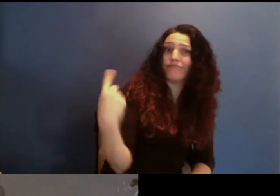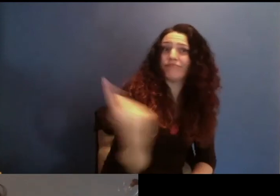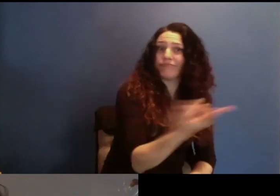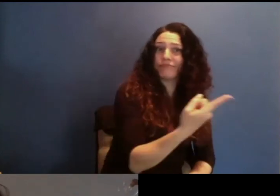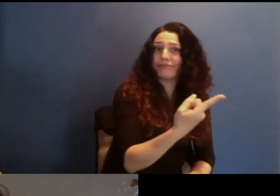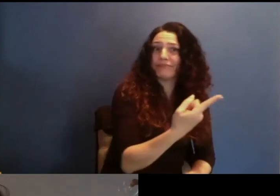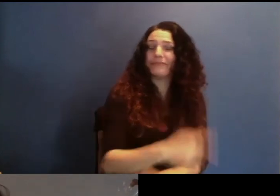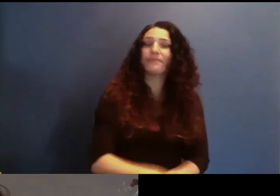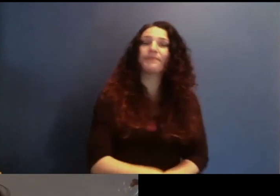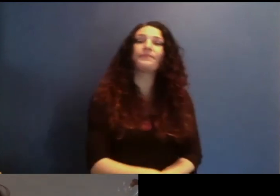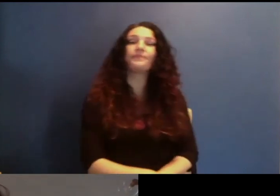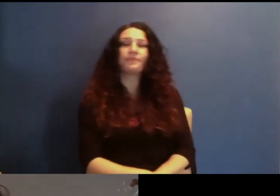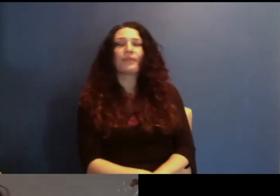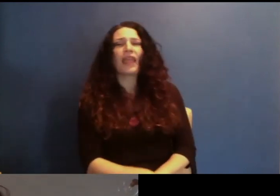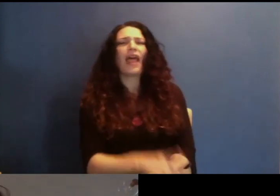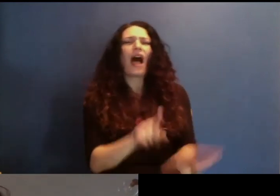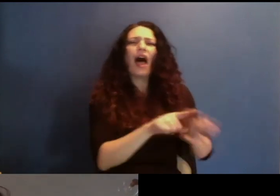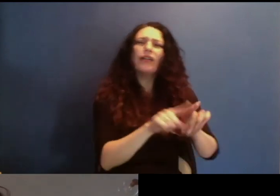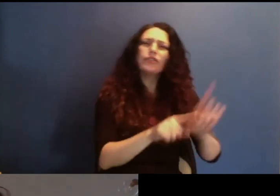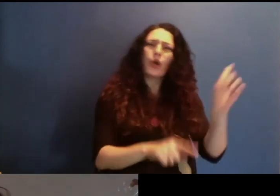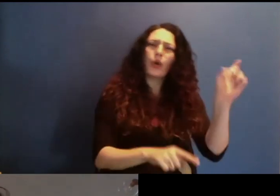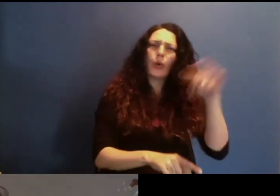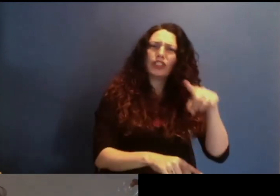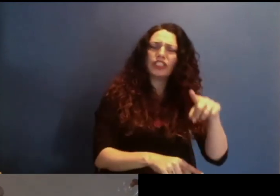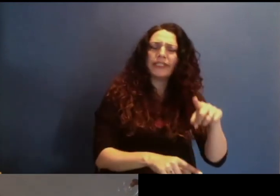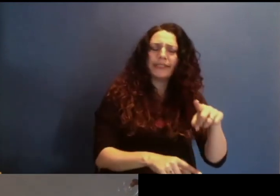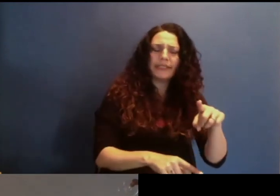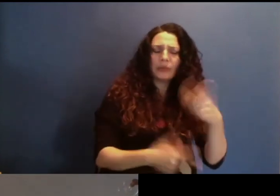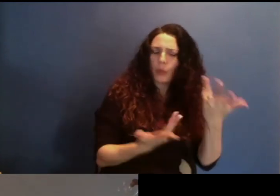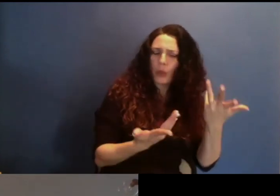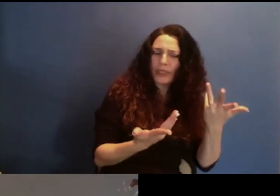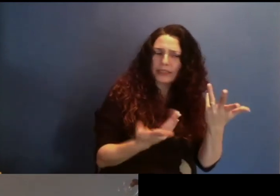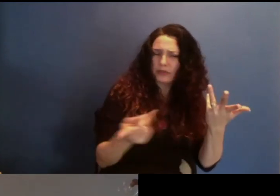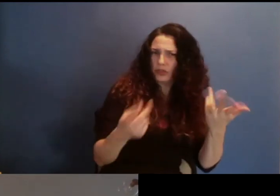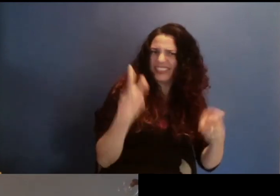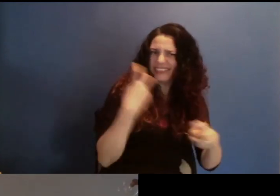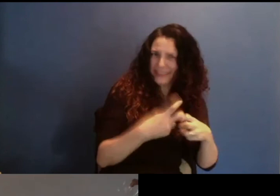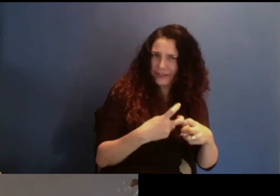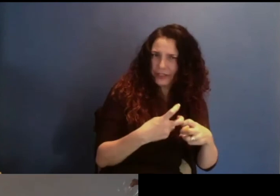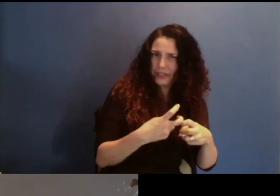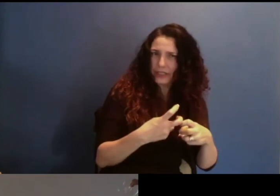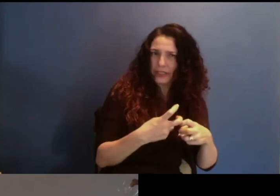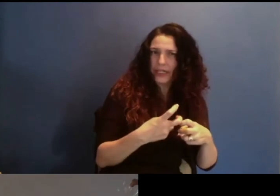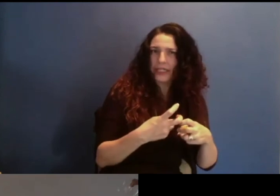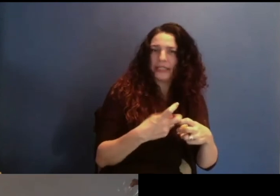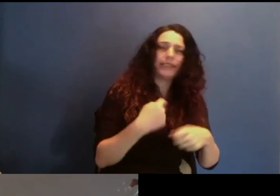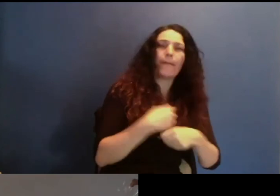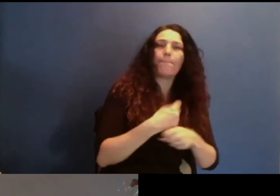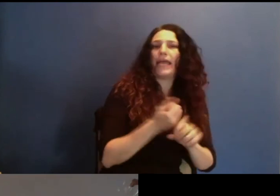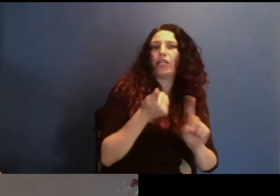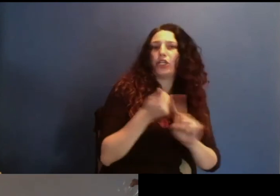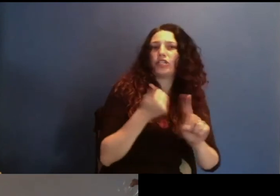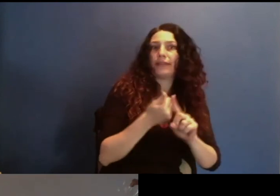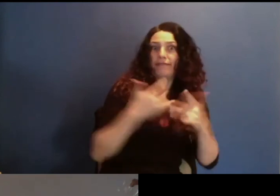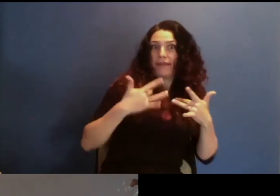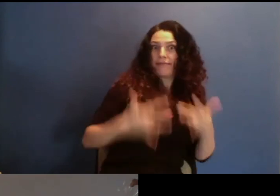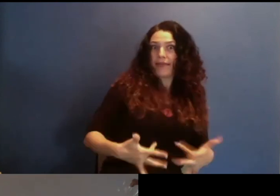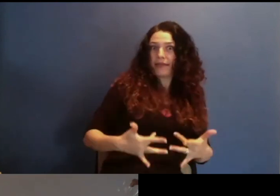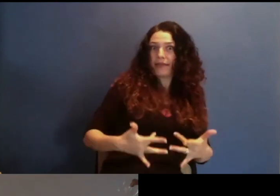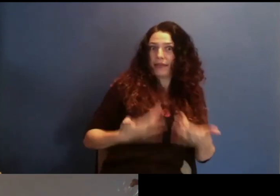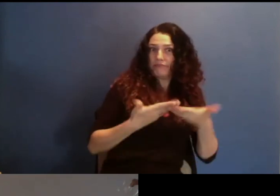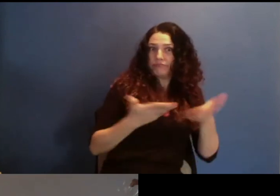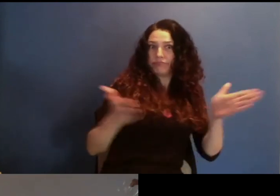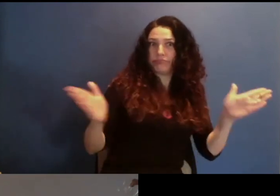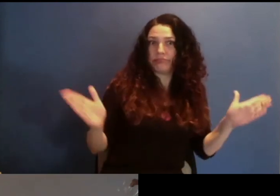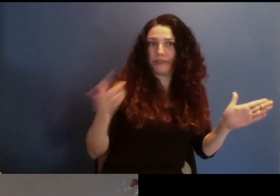one is, was it difficult, speaking of, was it difficult to make yourself so naked to the world, and how did putting yourself out there change your